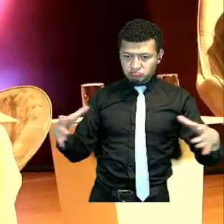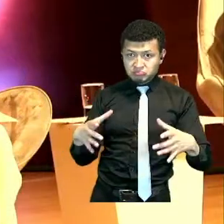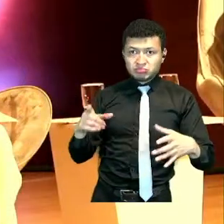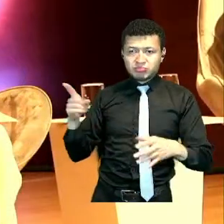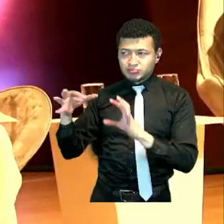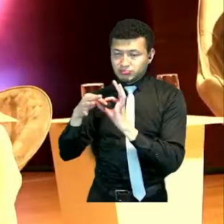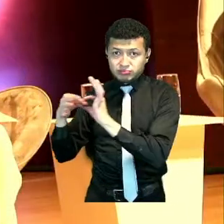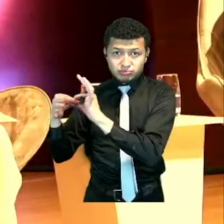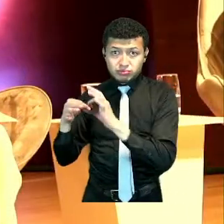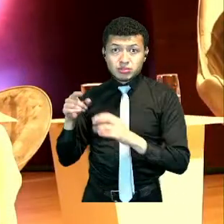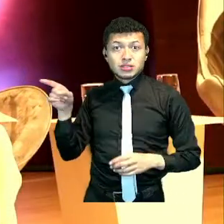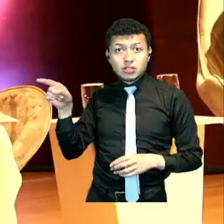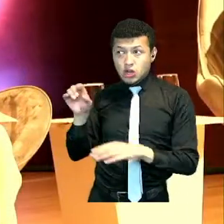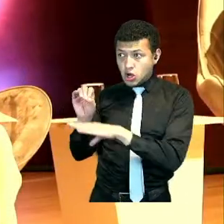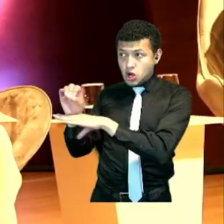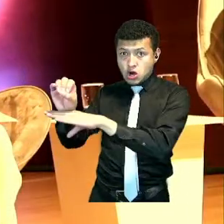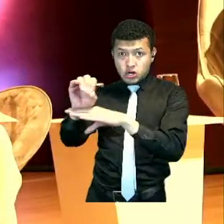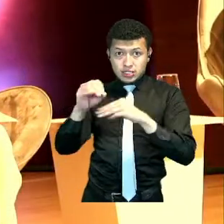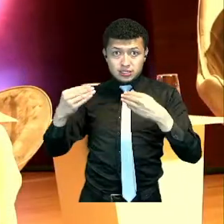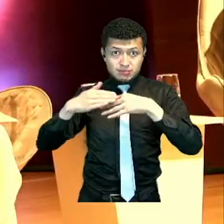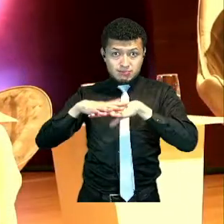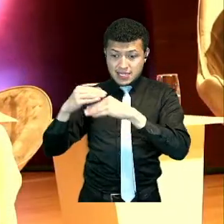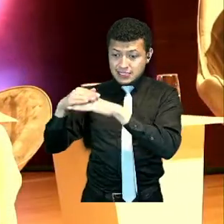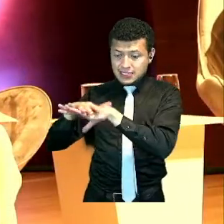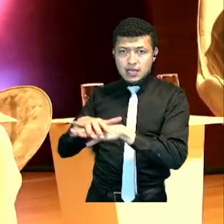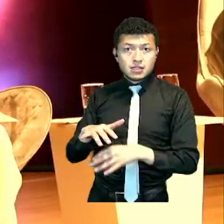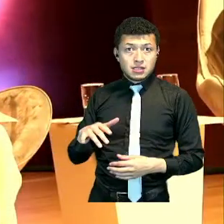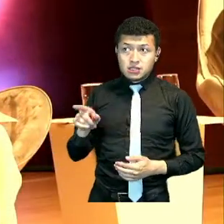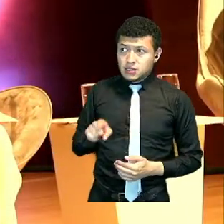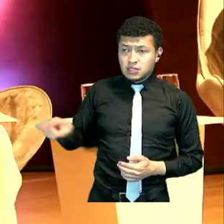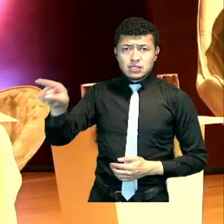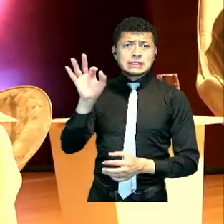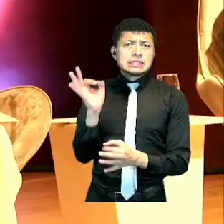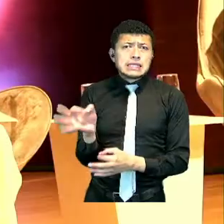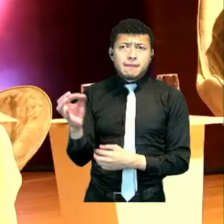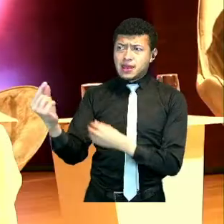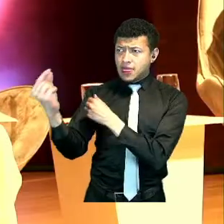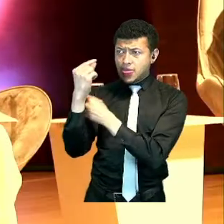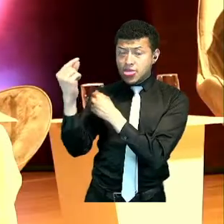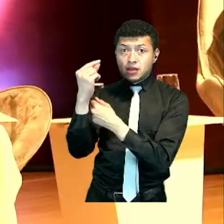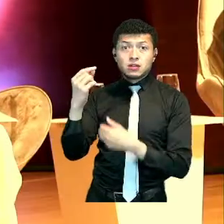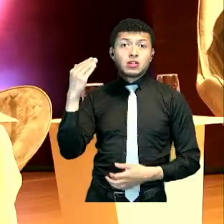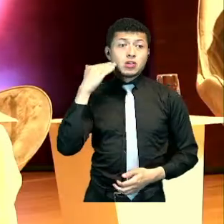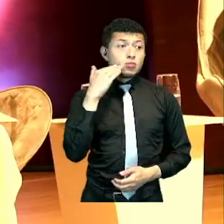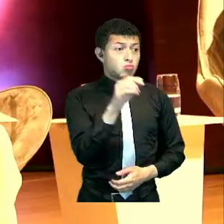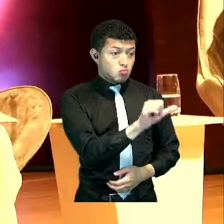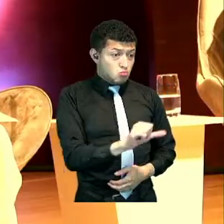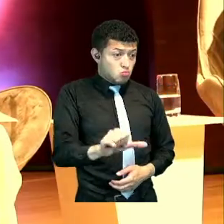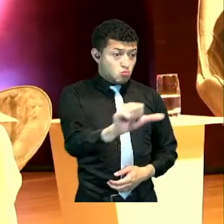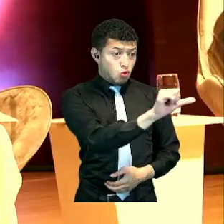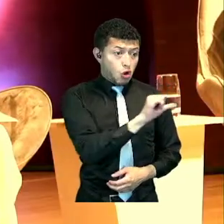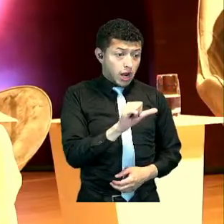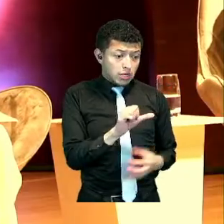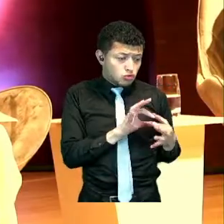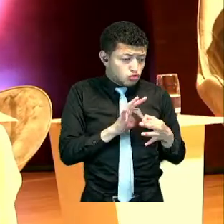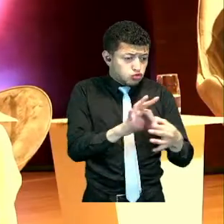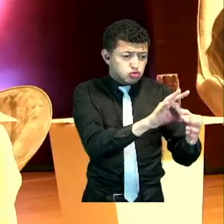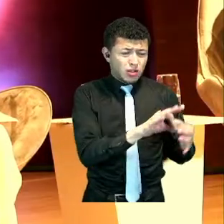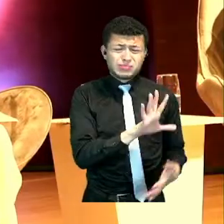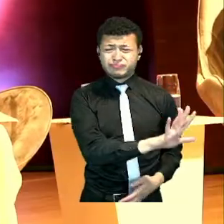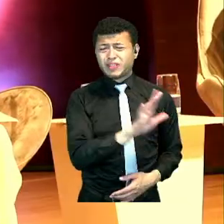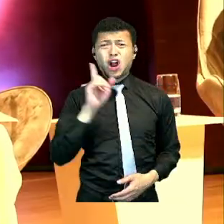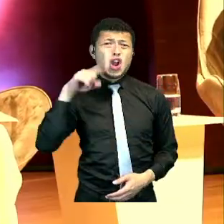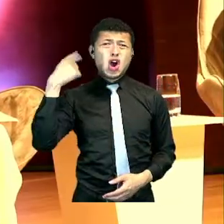worked in mixed organizations that are always said to be